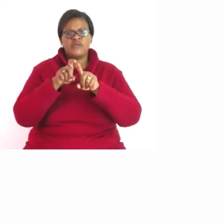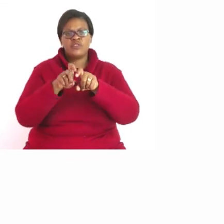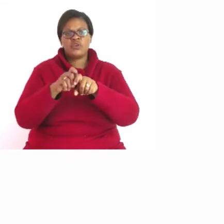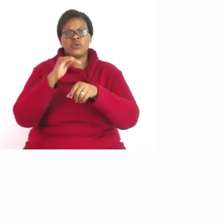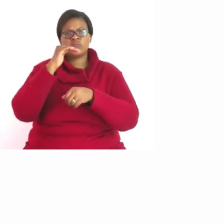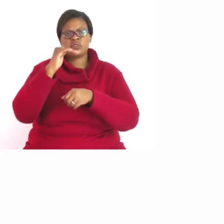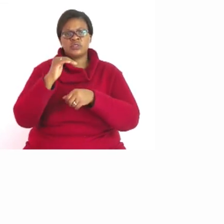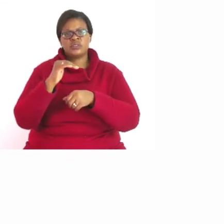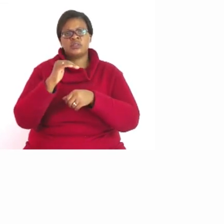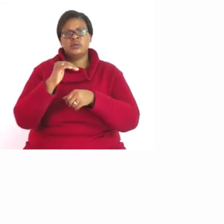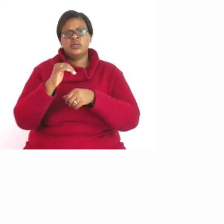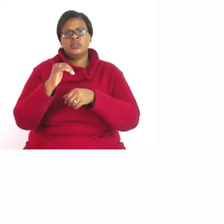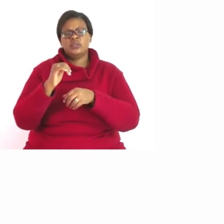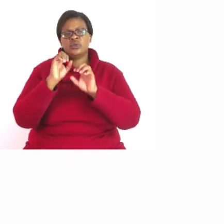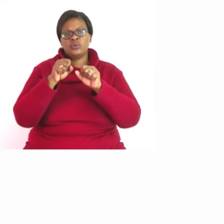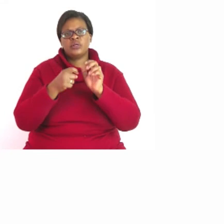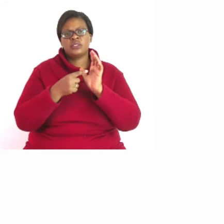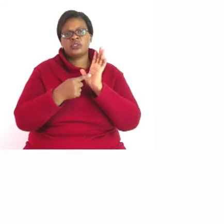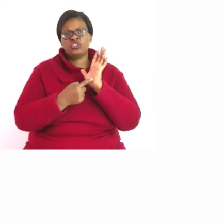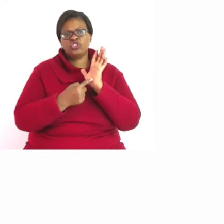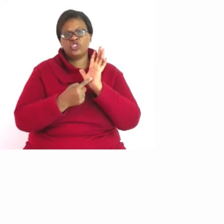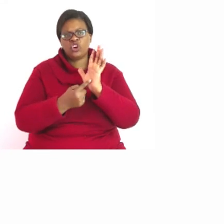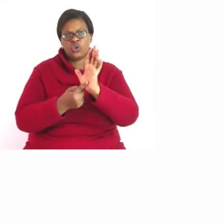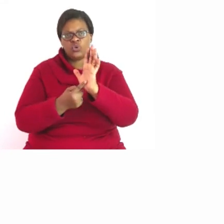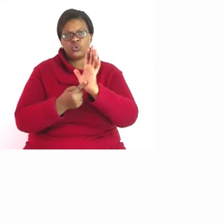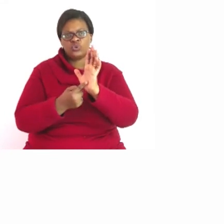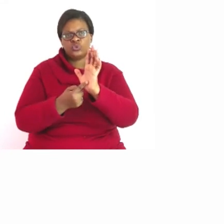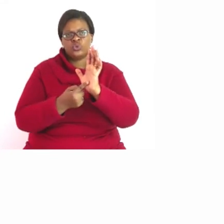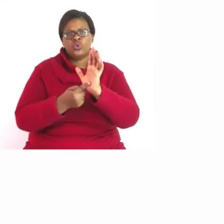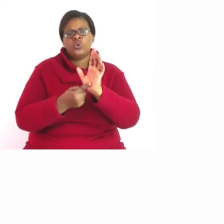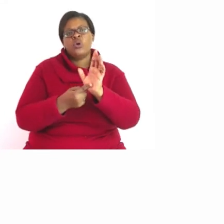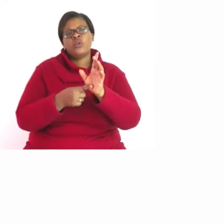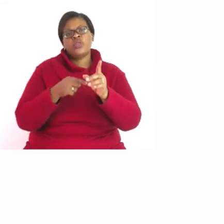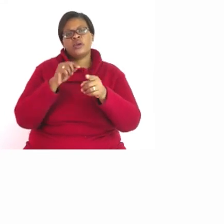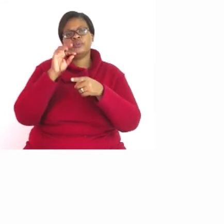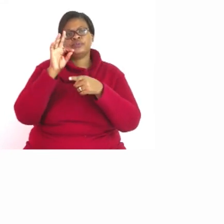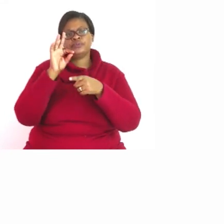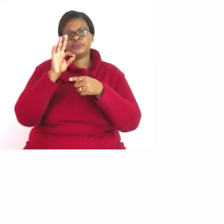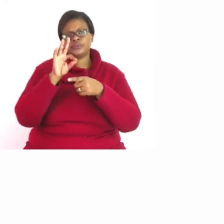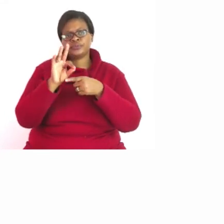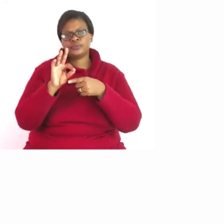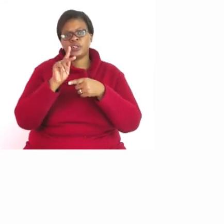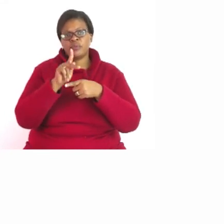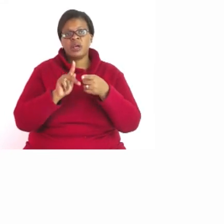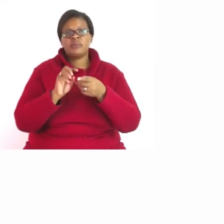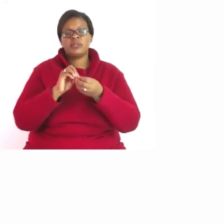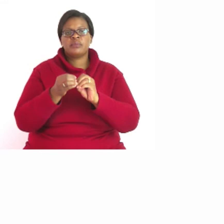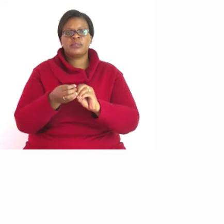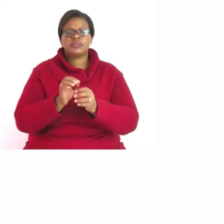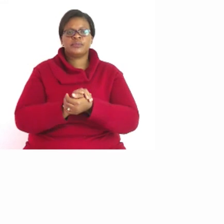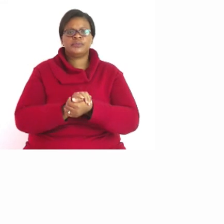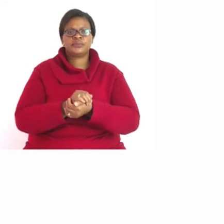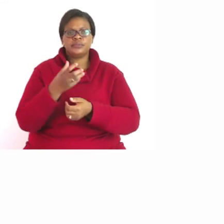from the list below, identify the prime numbers. So there are numbers